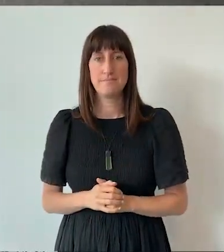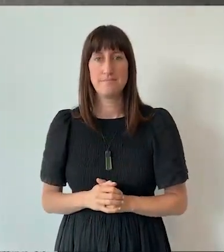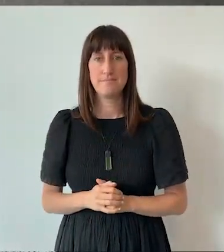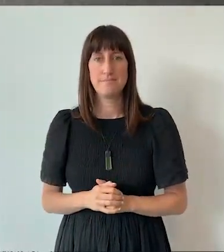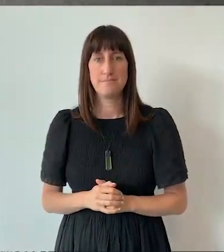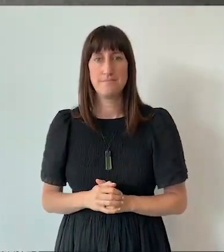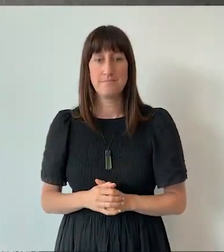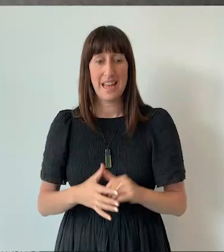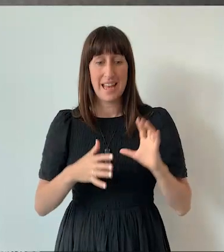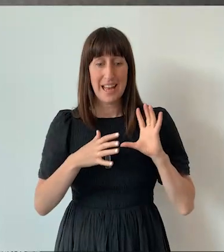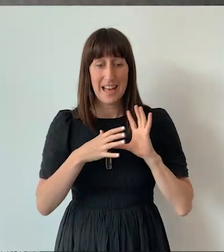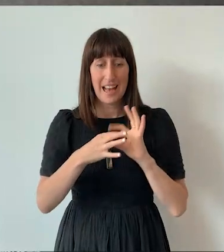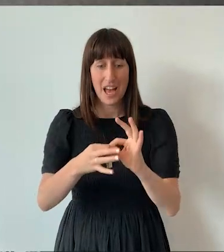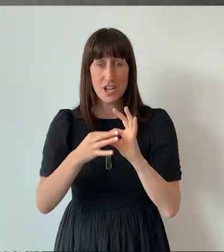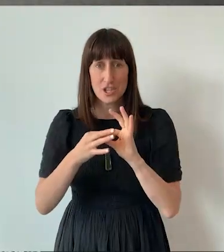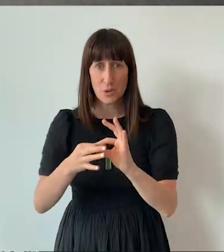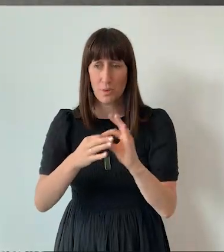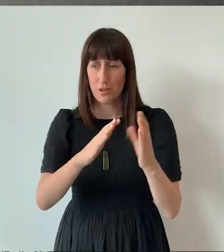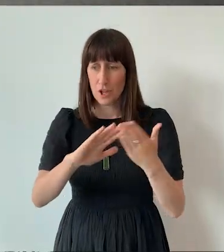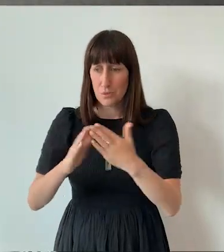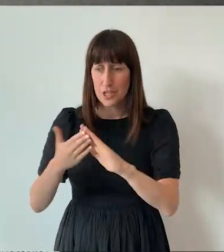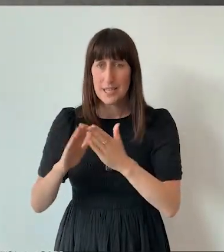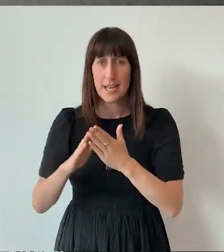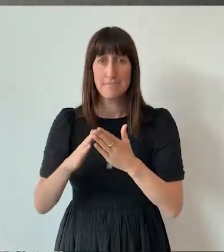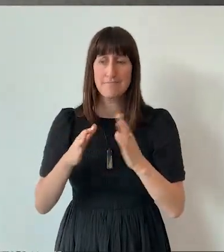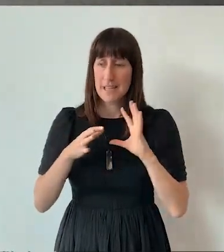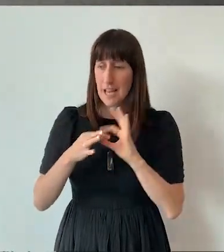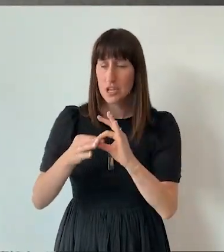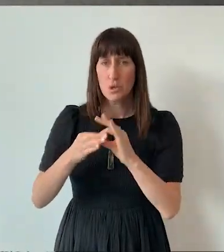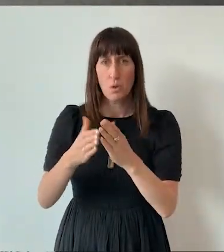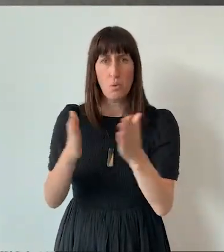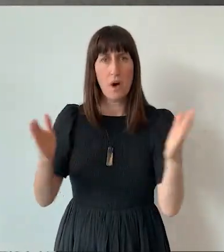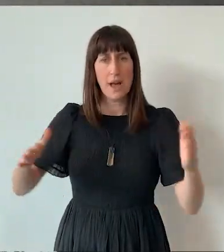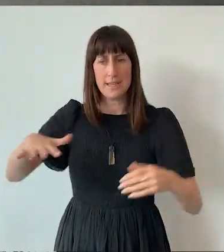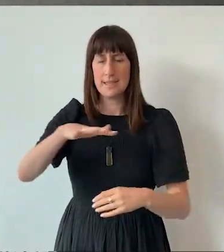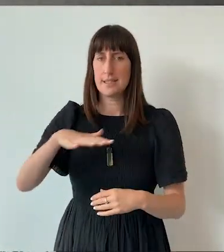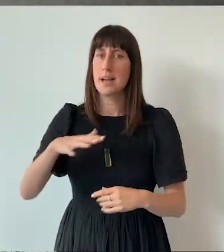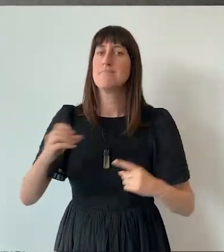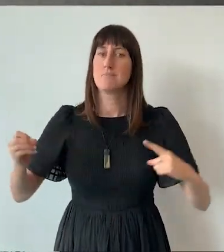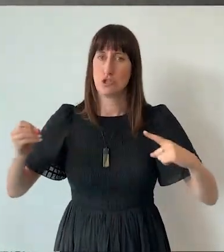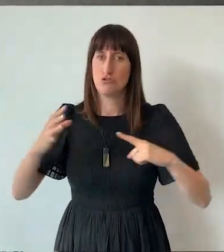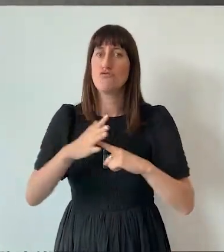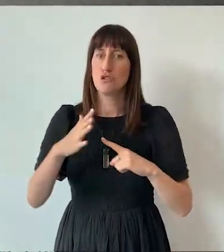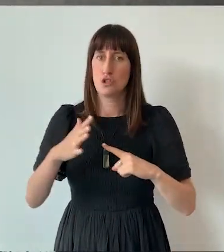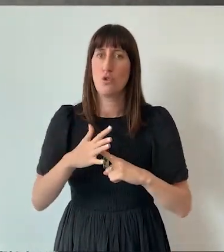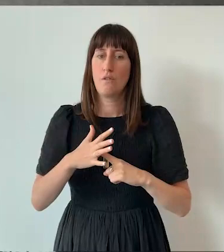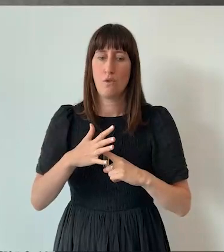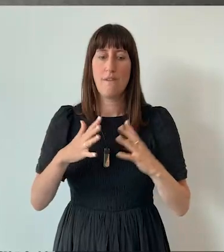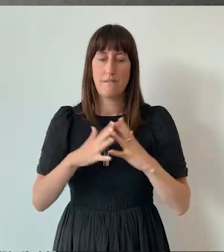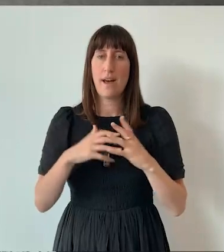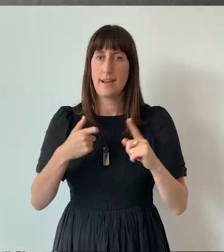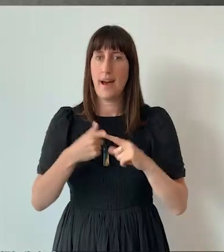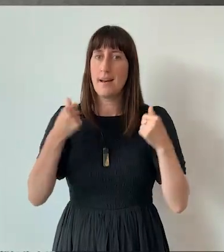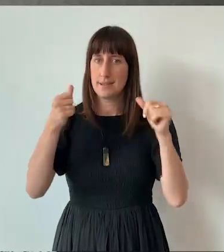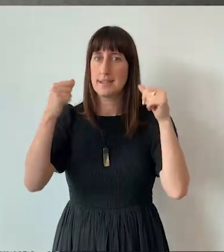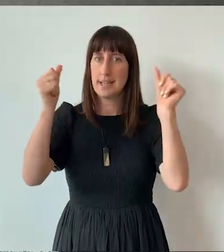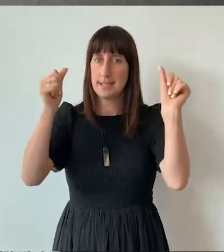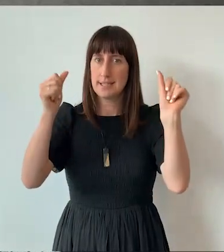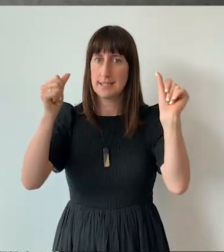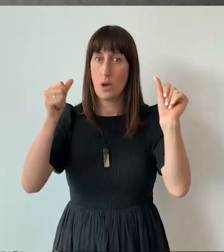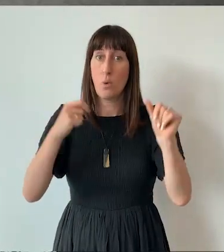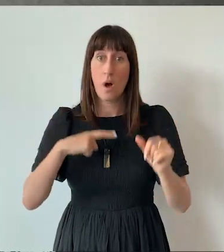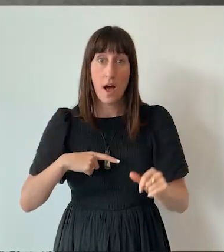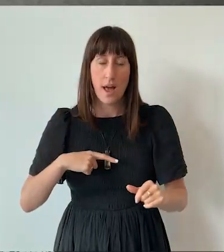Engaging with the community and the sector is crucial to Whaikaha succeeding. We are in